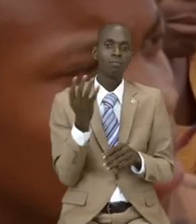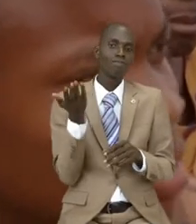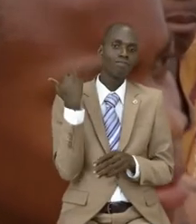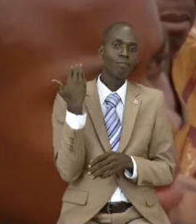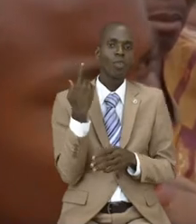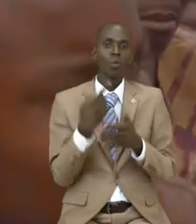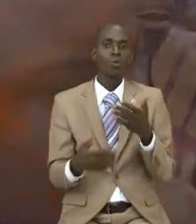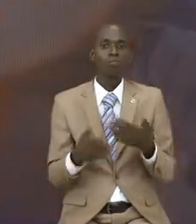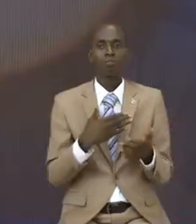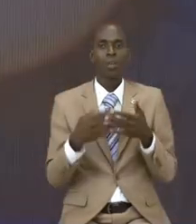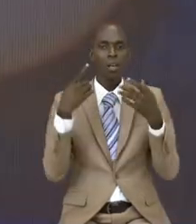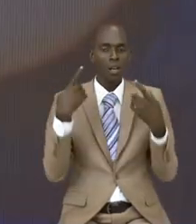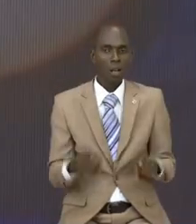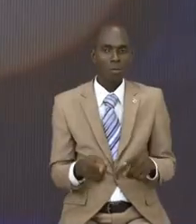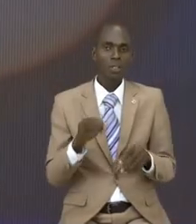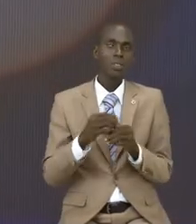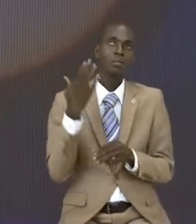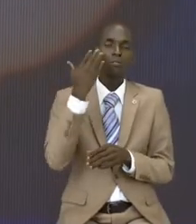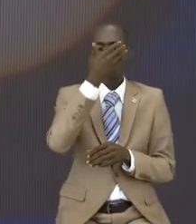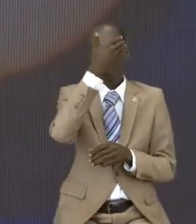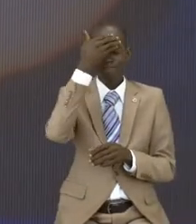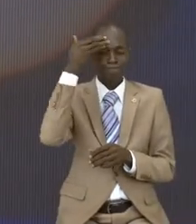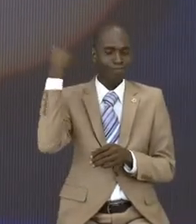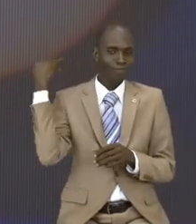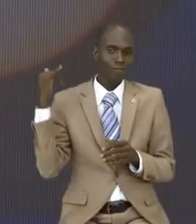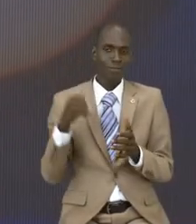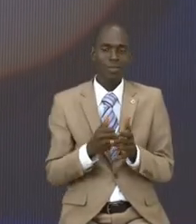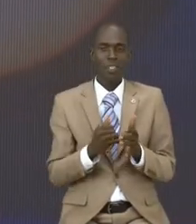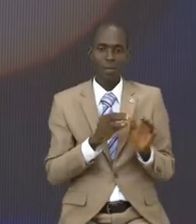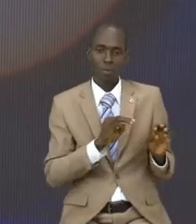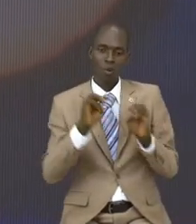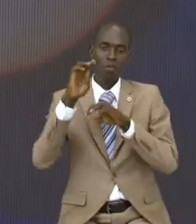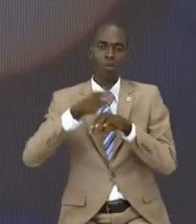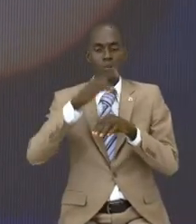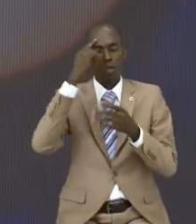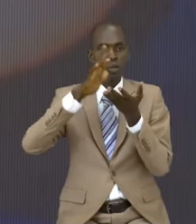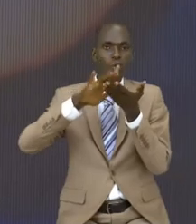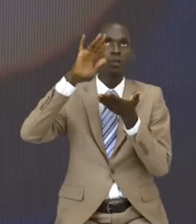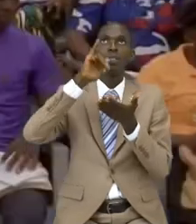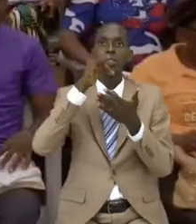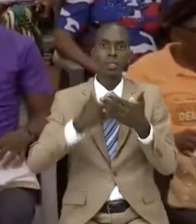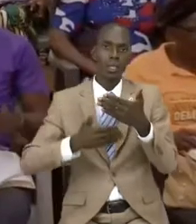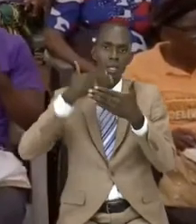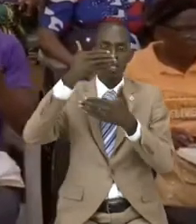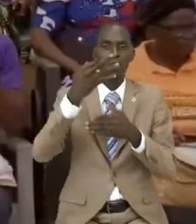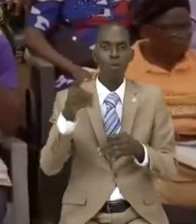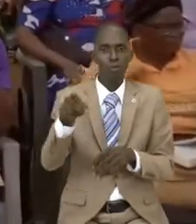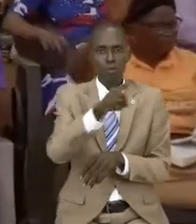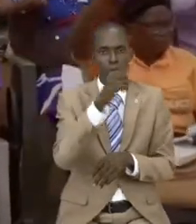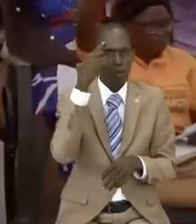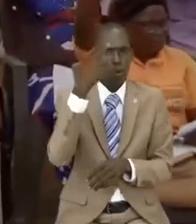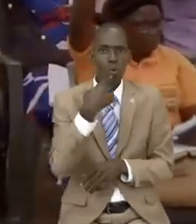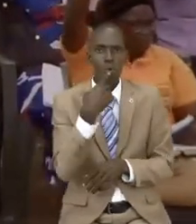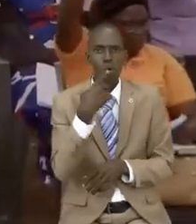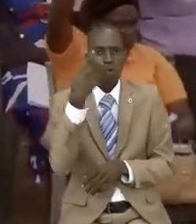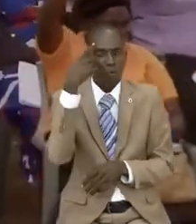in the past, forget, forge ahead. Glory is ahead of you. What is he? Or